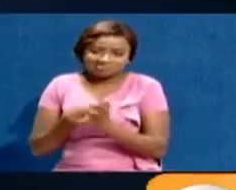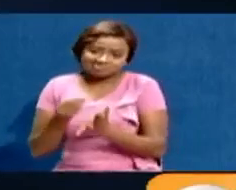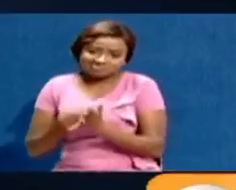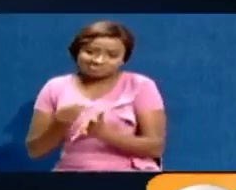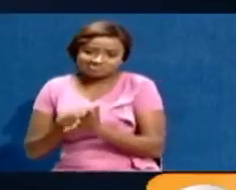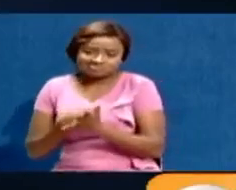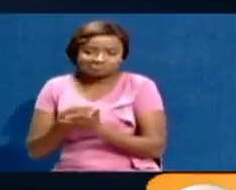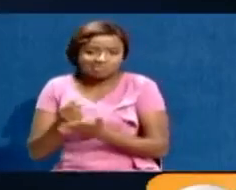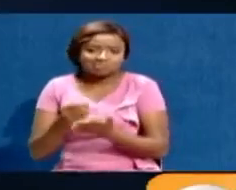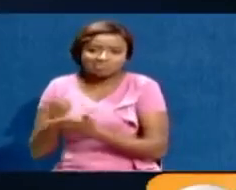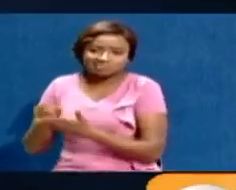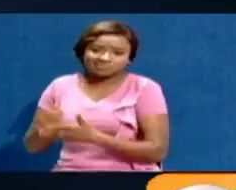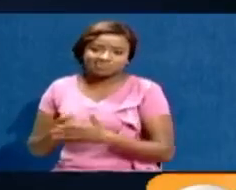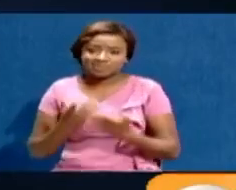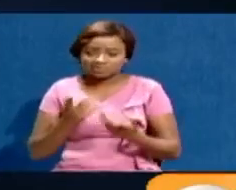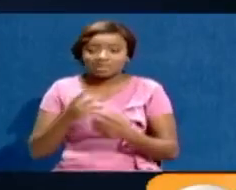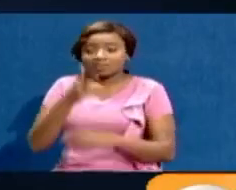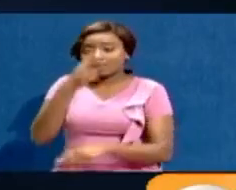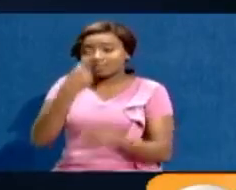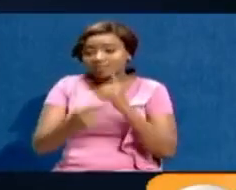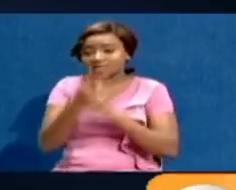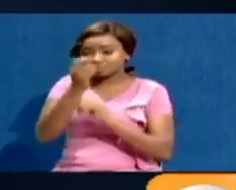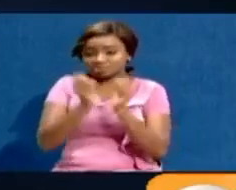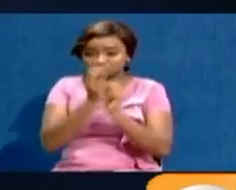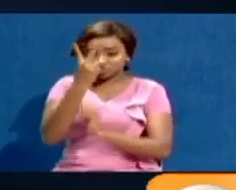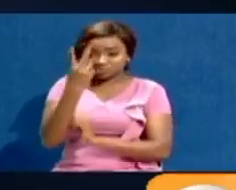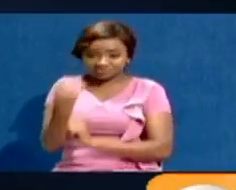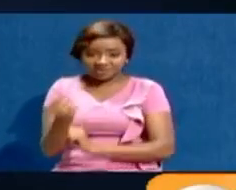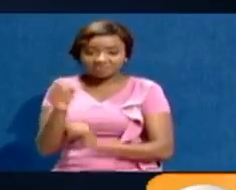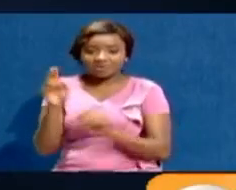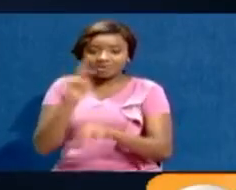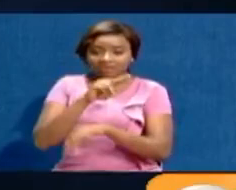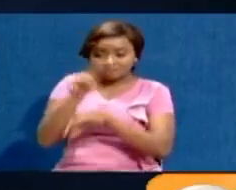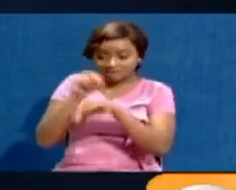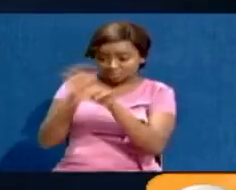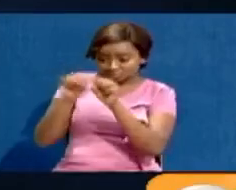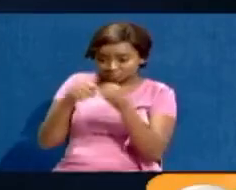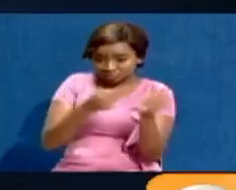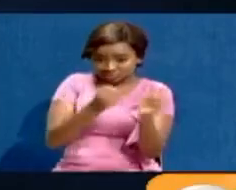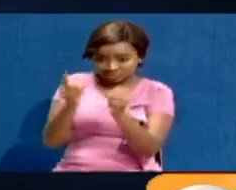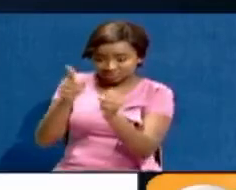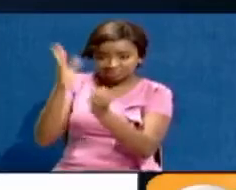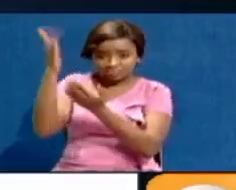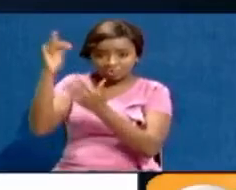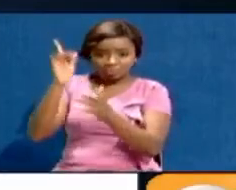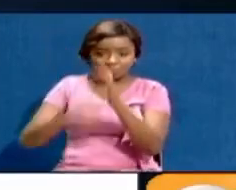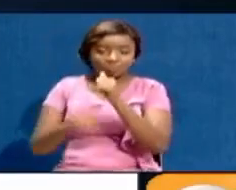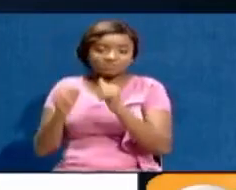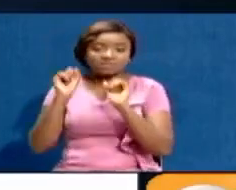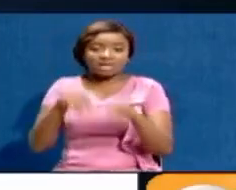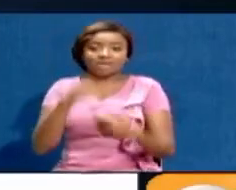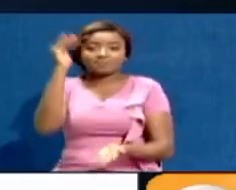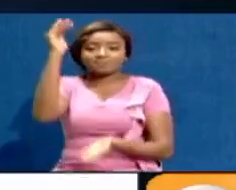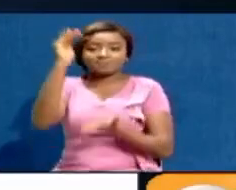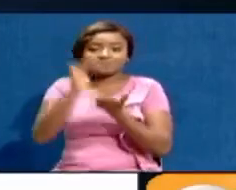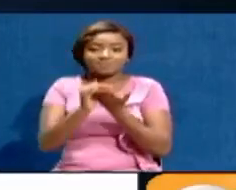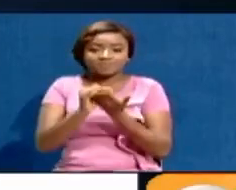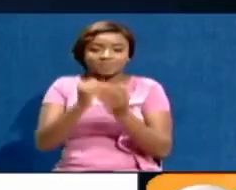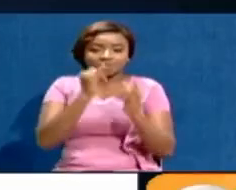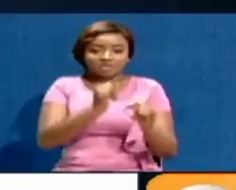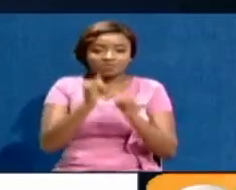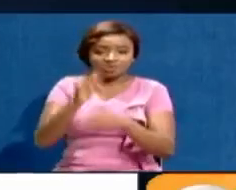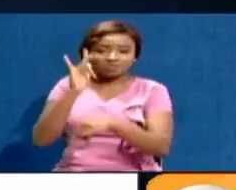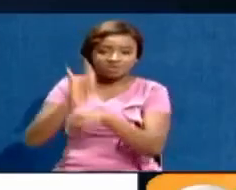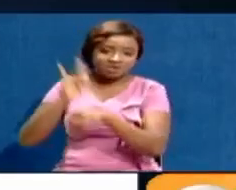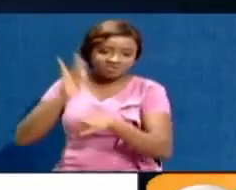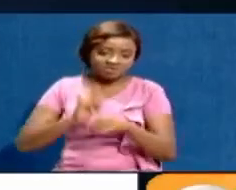respond to HIV. By 2025, the national strategy hopes to achieve reduced new infections among adults by